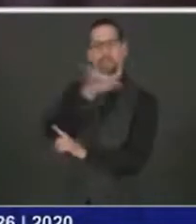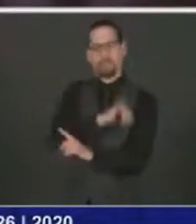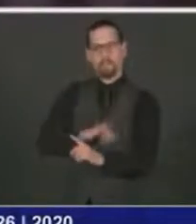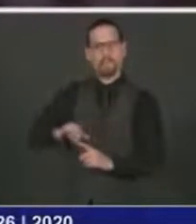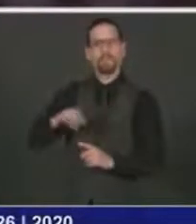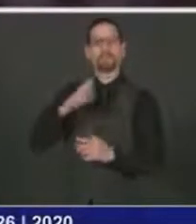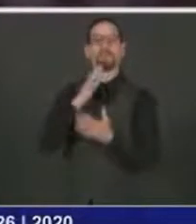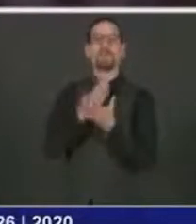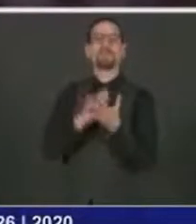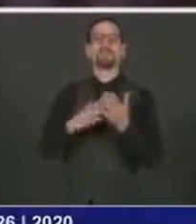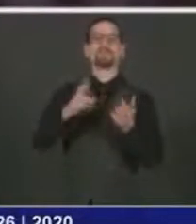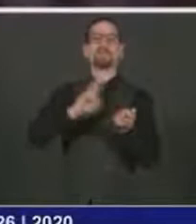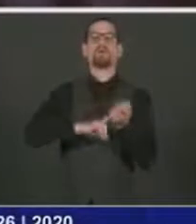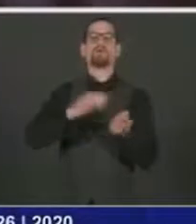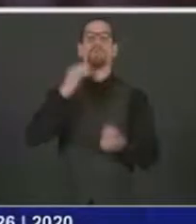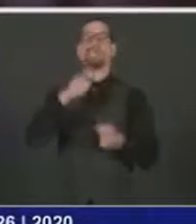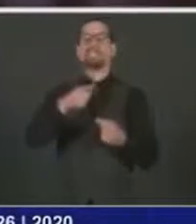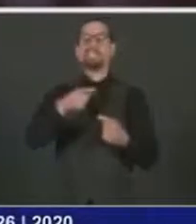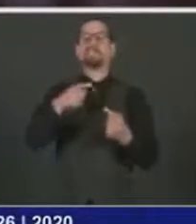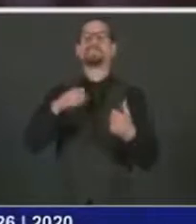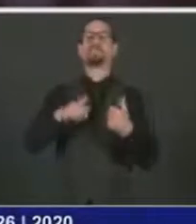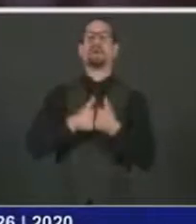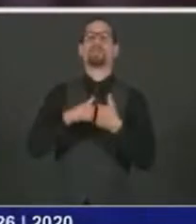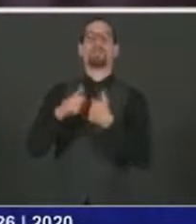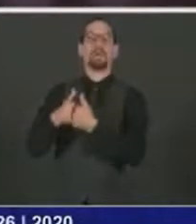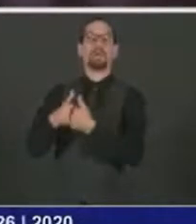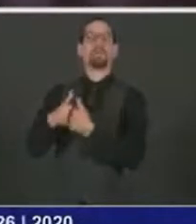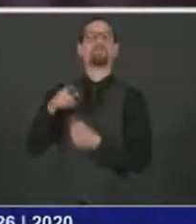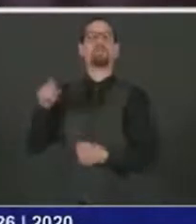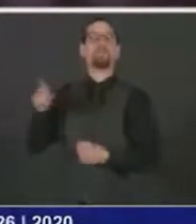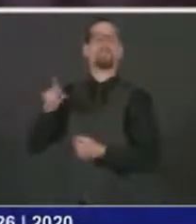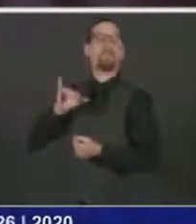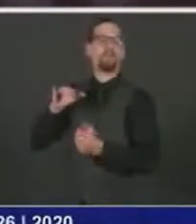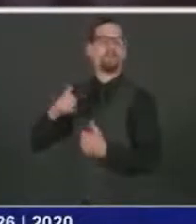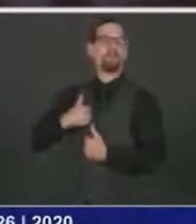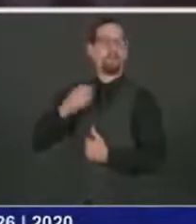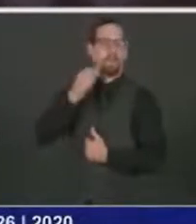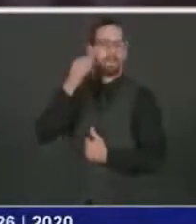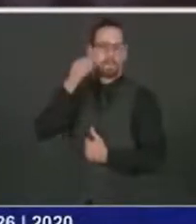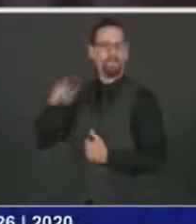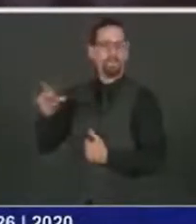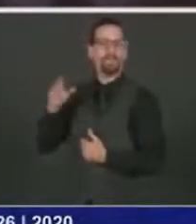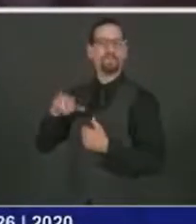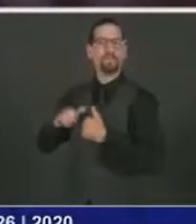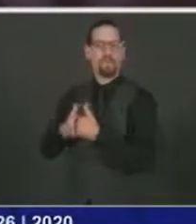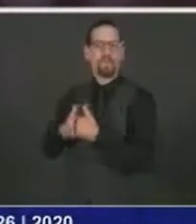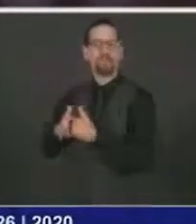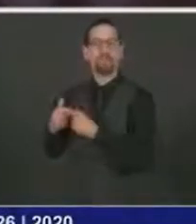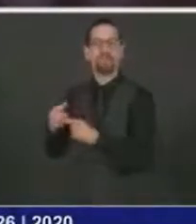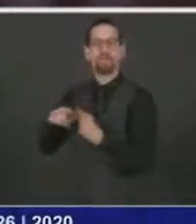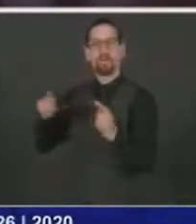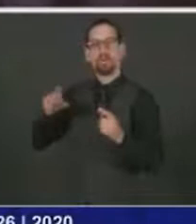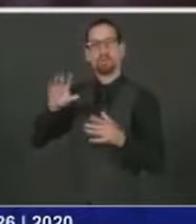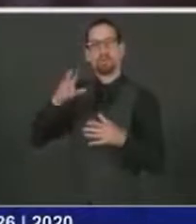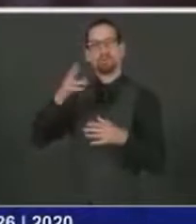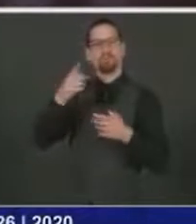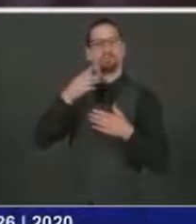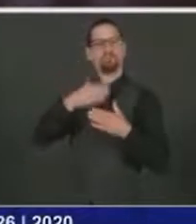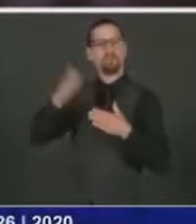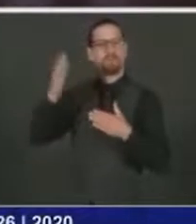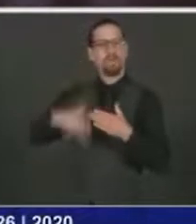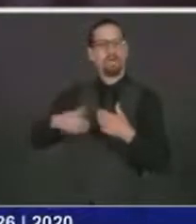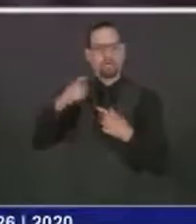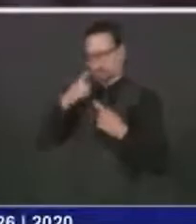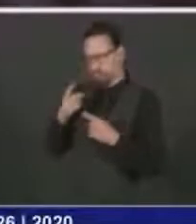the vet's home. But given the results that we are seeing, where there